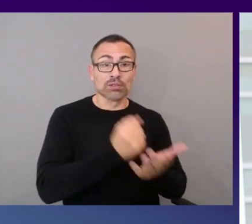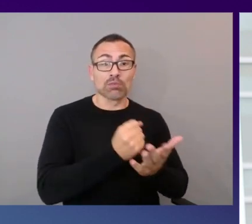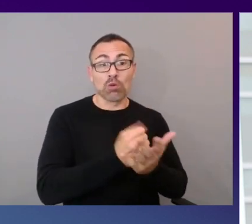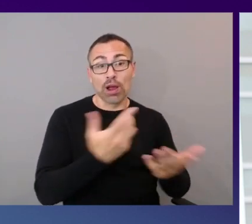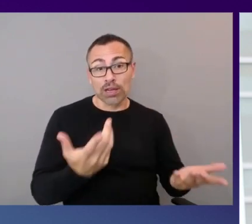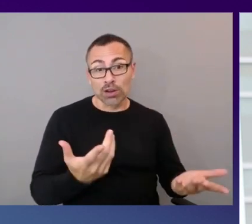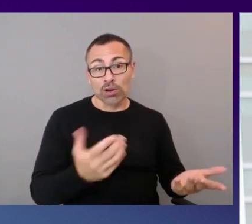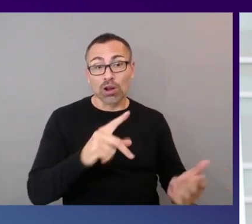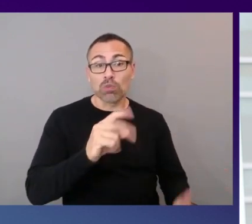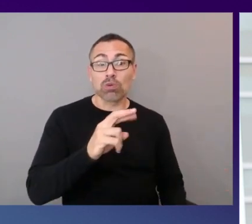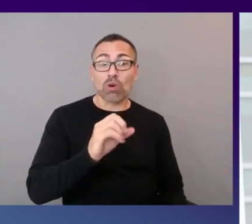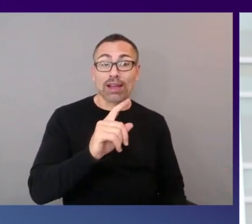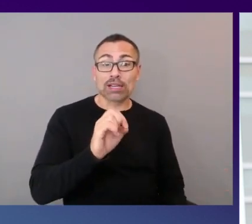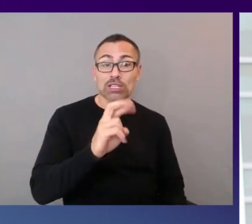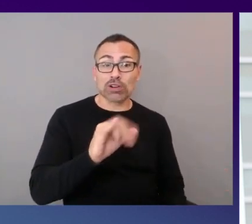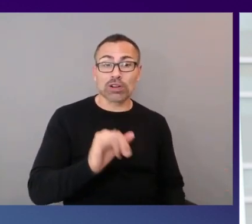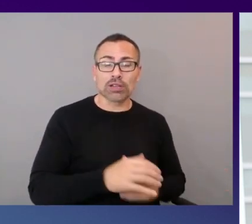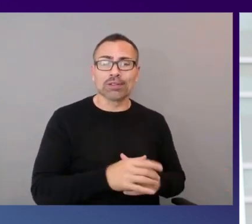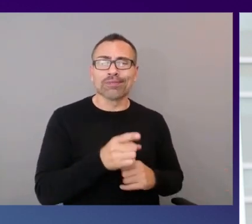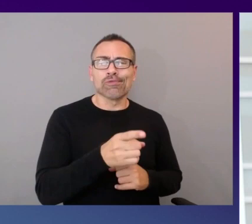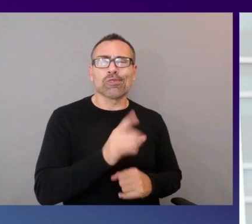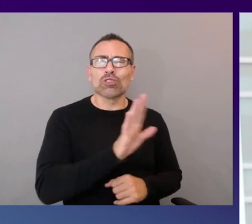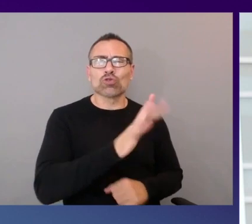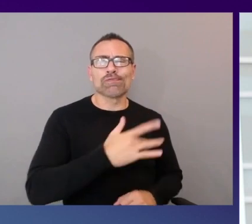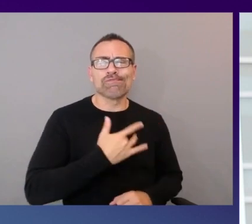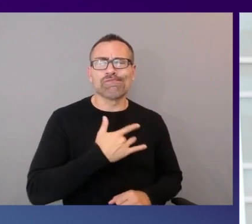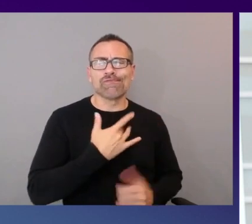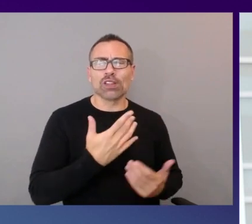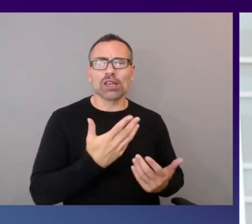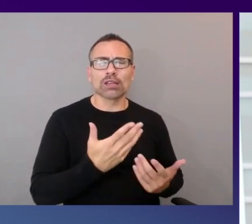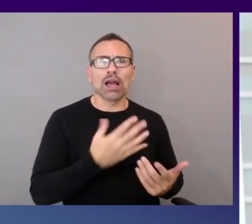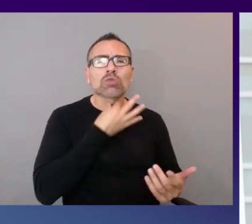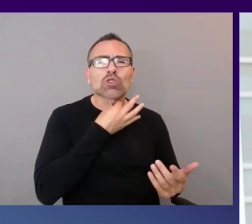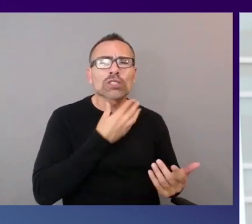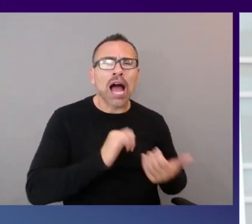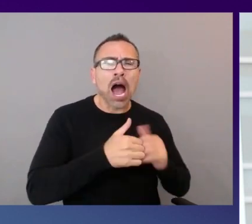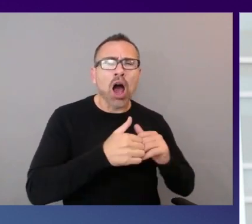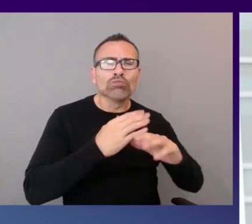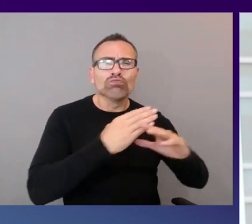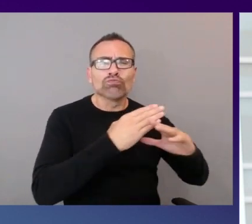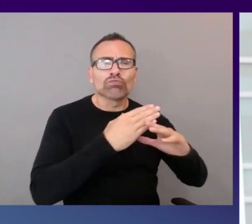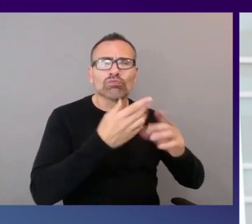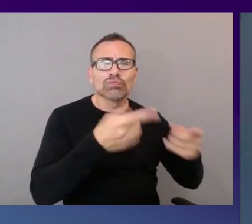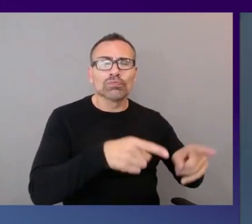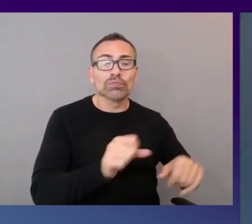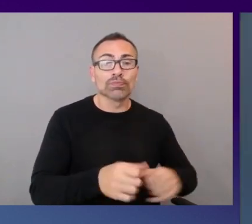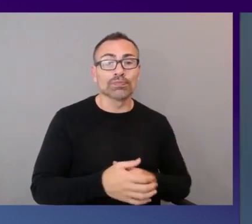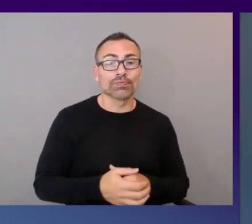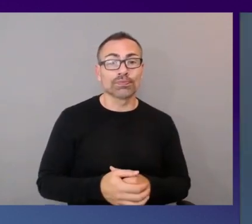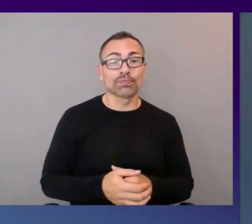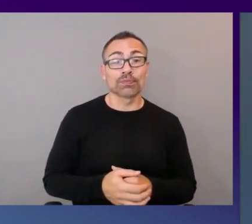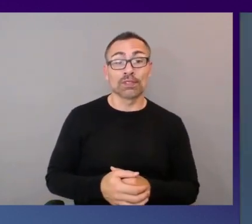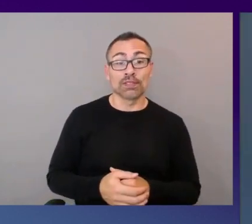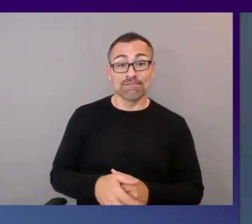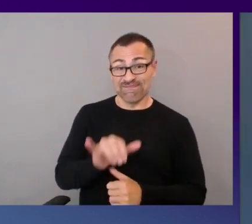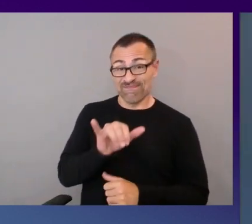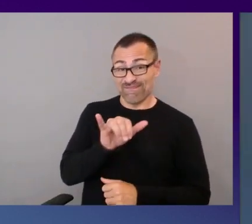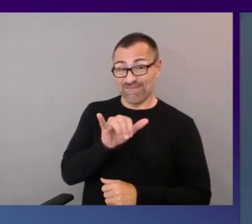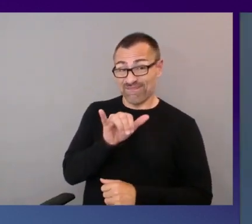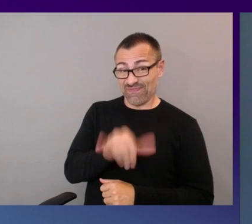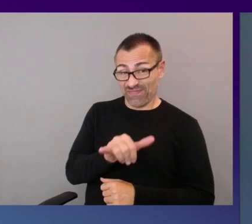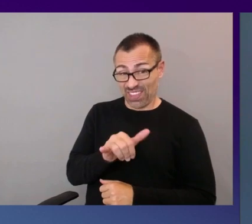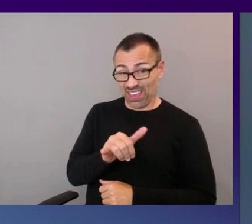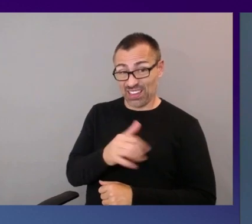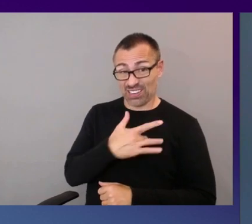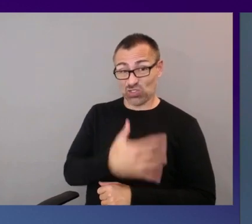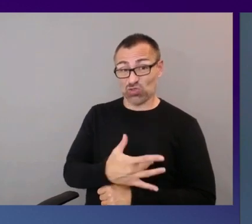what are some of the precautions that people can take to avoid that? That is a very real concern. And organizations are